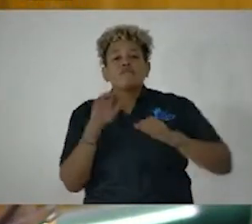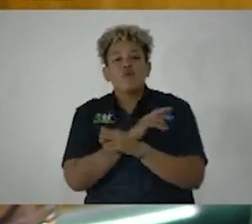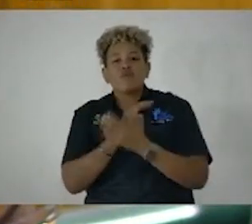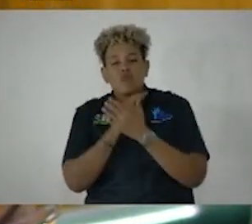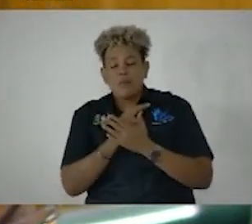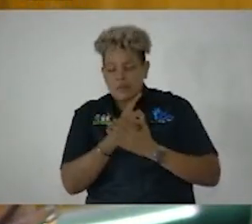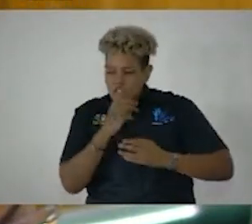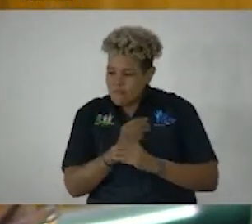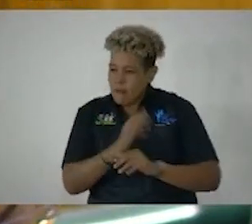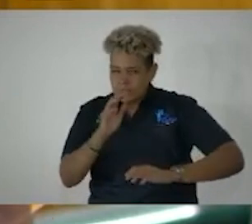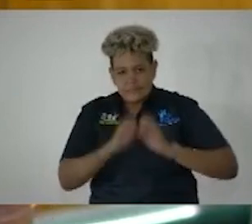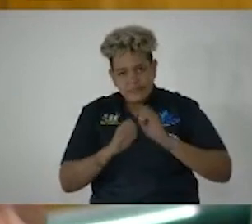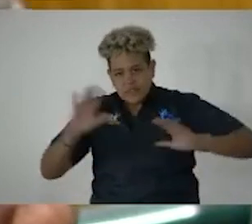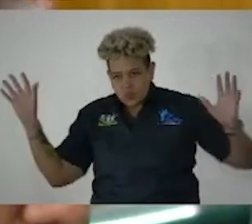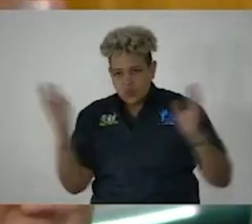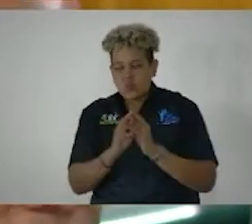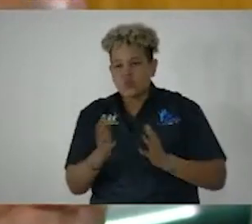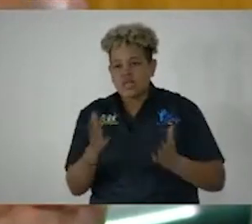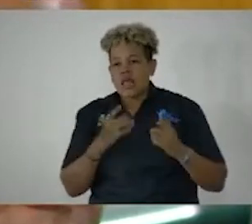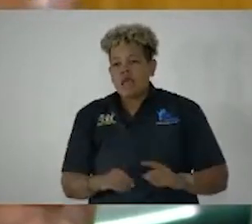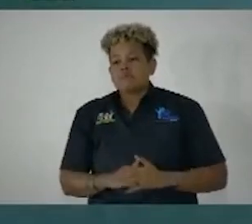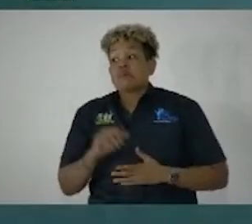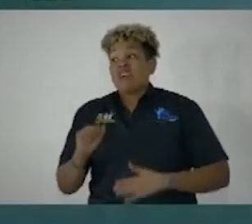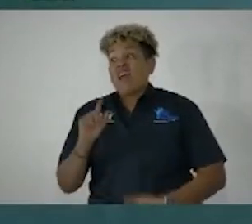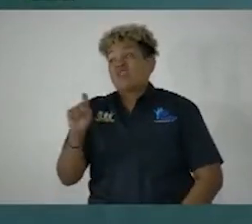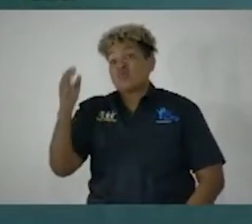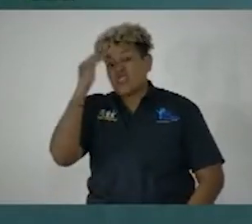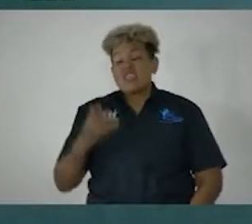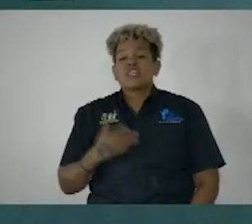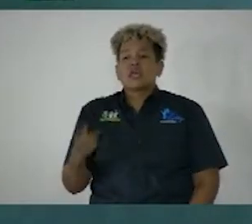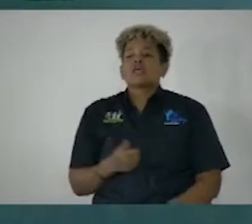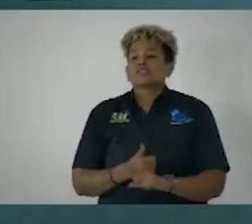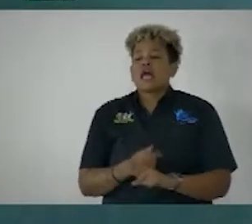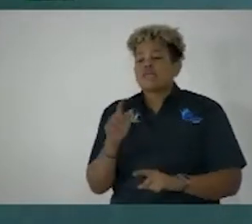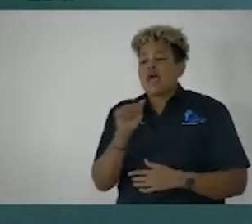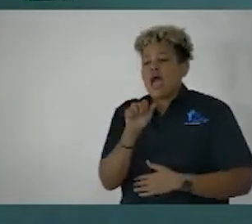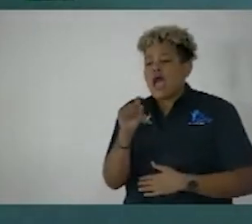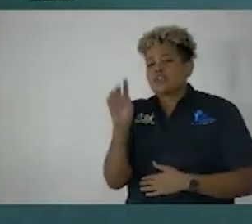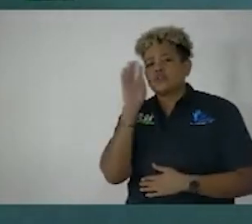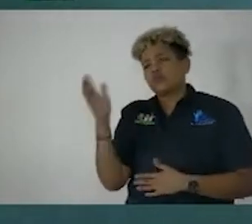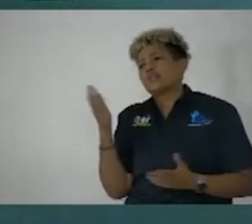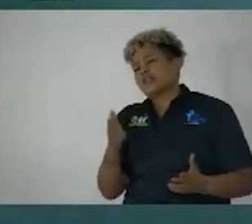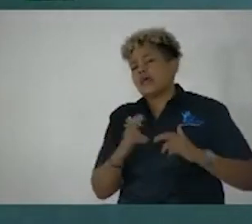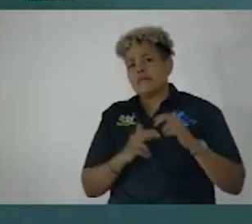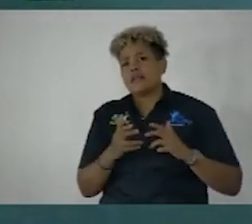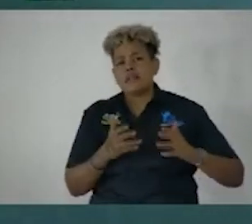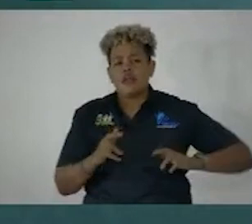of the property. Can I ask, can you indicate there are assets that would have been in the